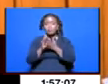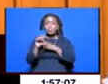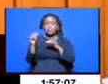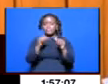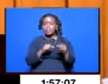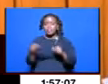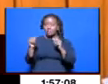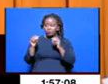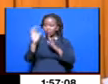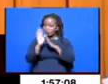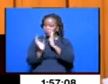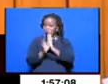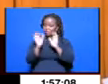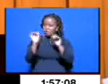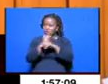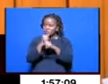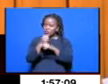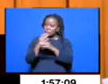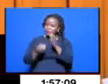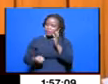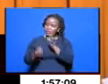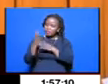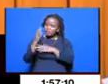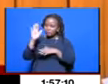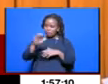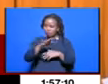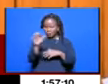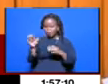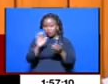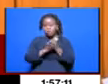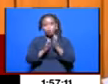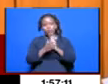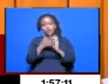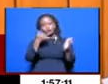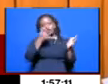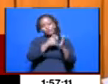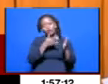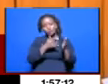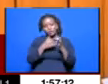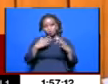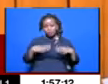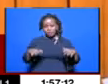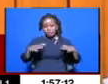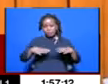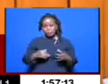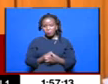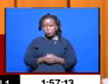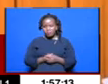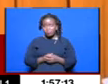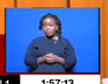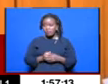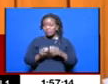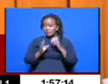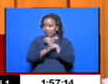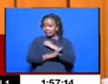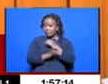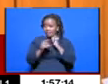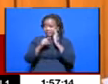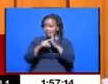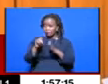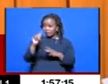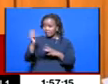be effected by Parliament without involving of the people. In a country like ours, which has a history of